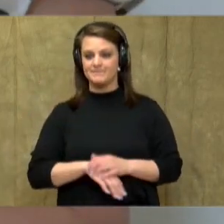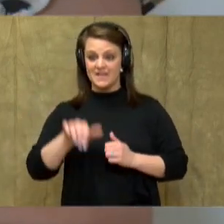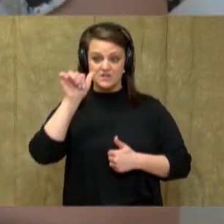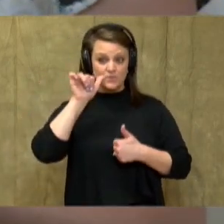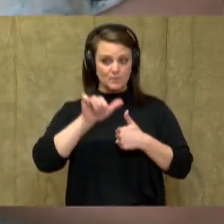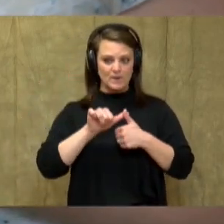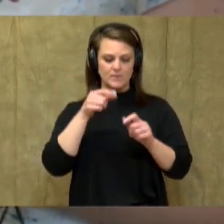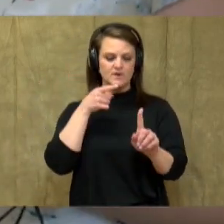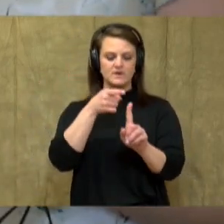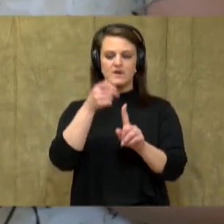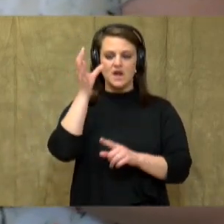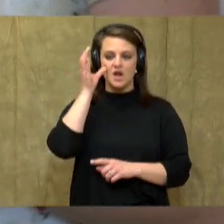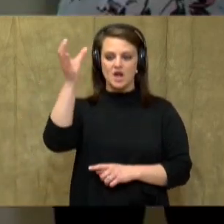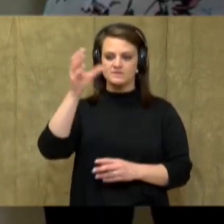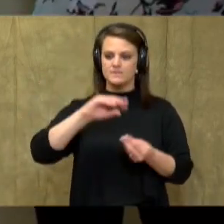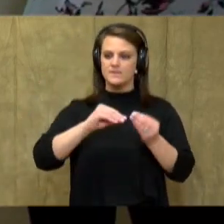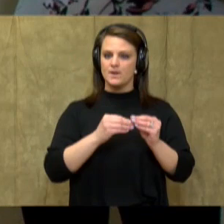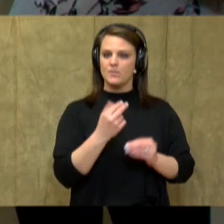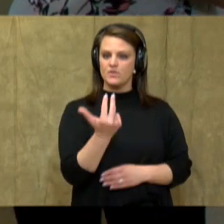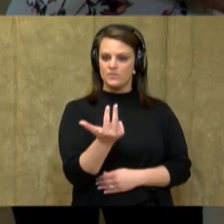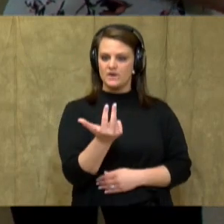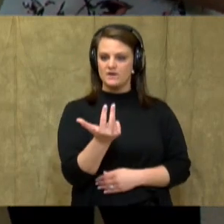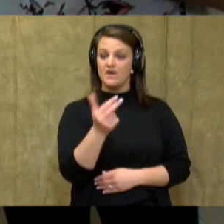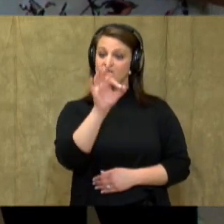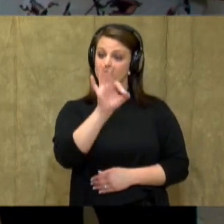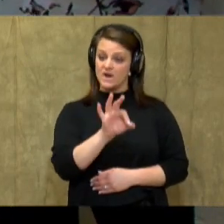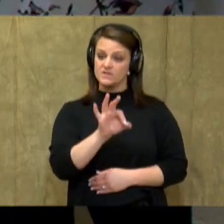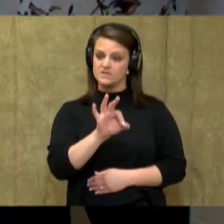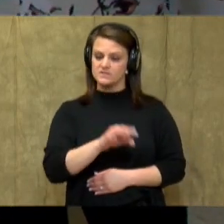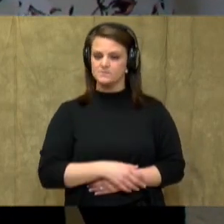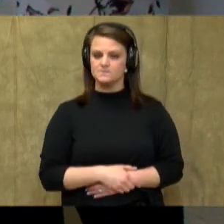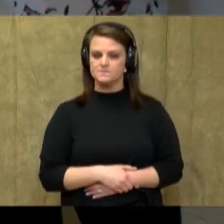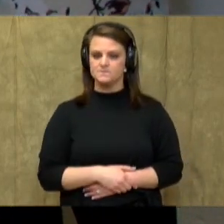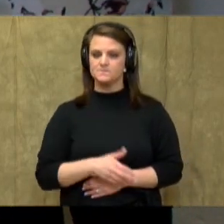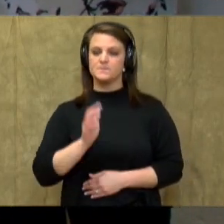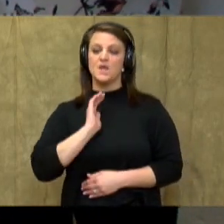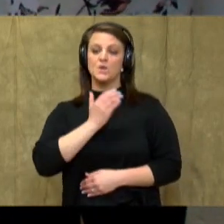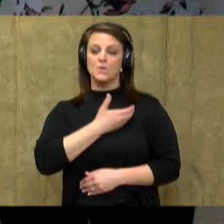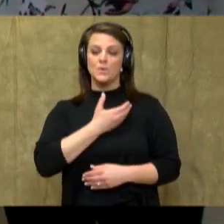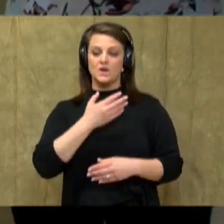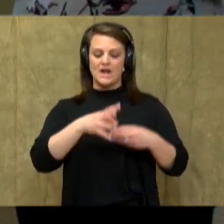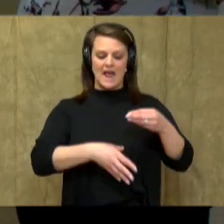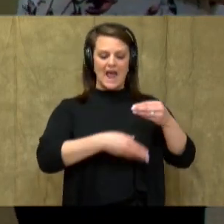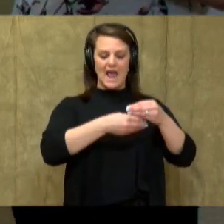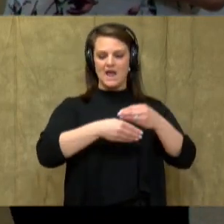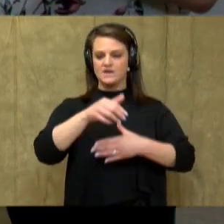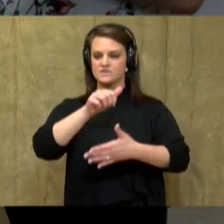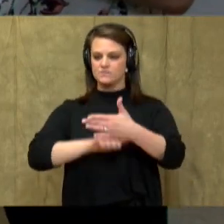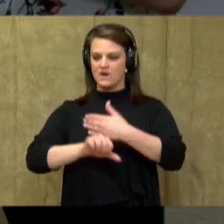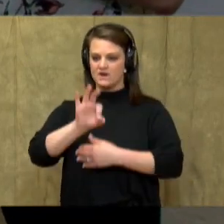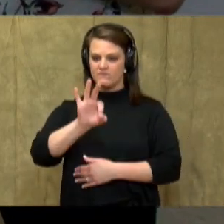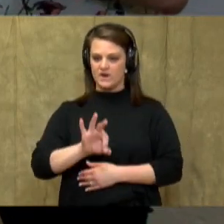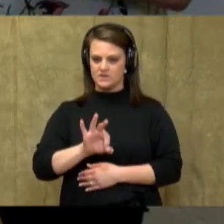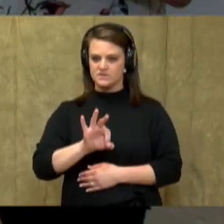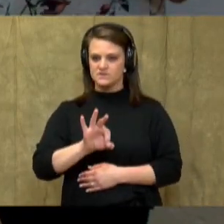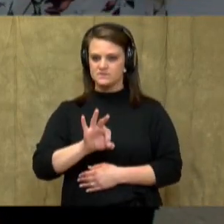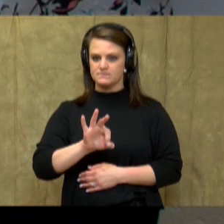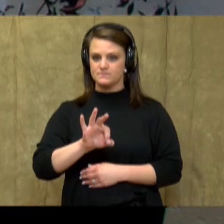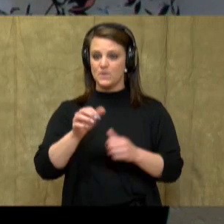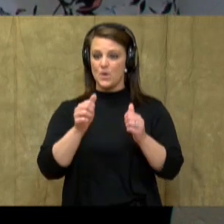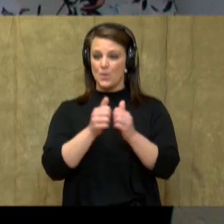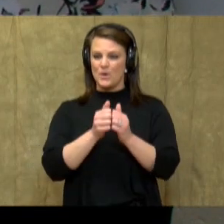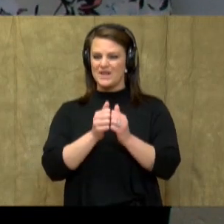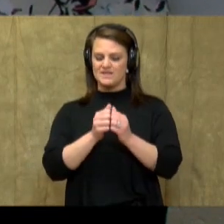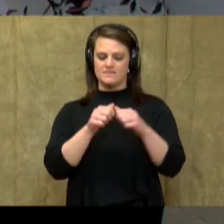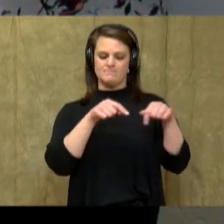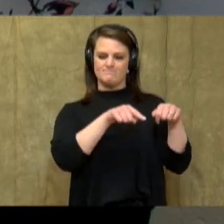our essential concept number 3 is fractions. Today we're going to look at adding and subtracting fractions with